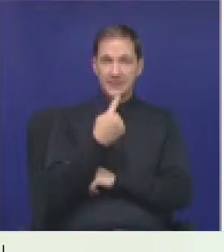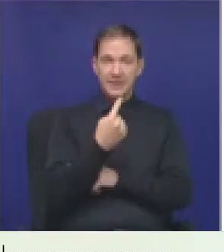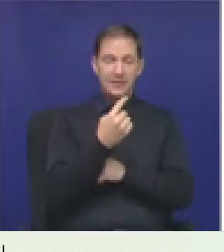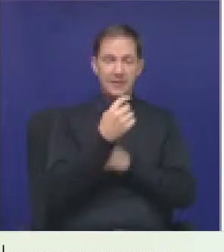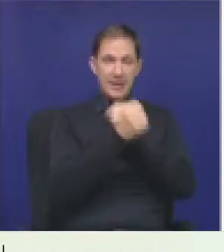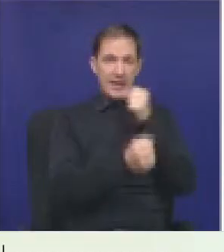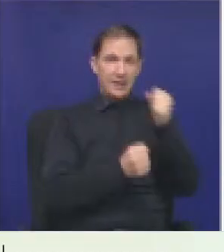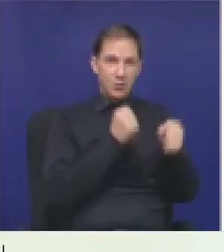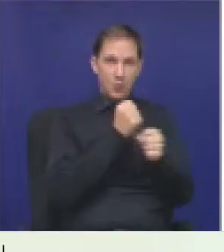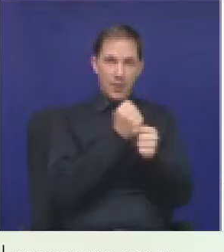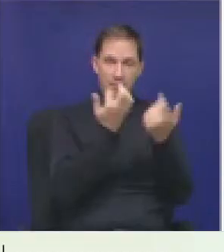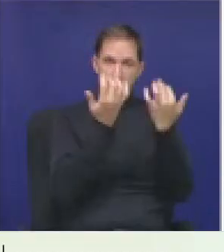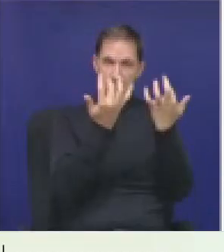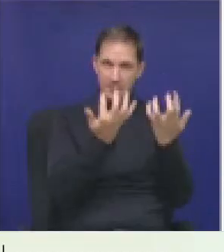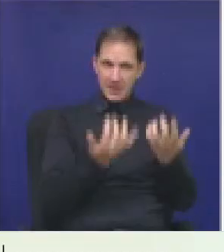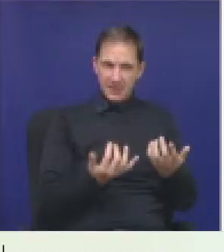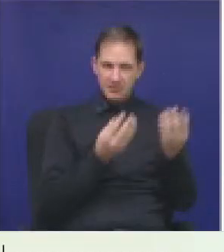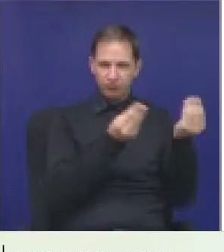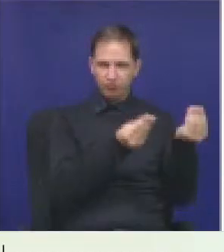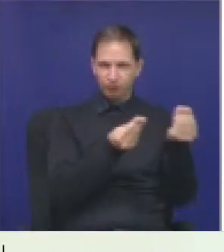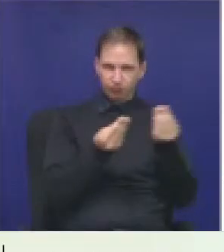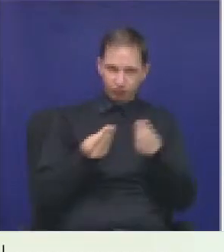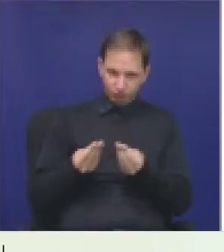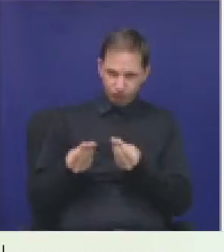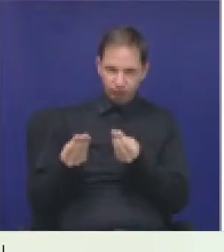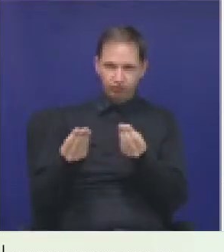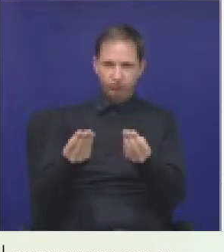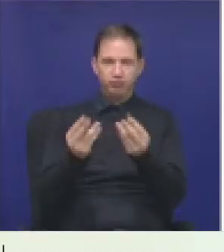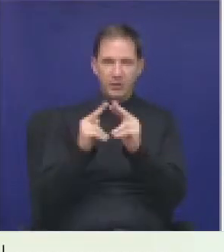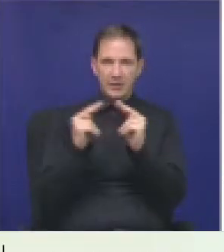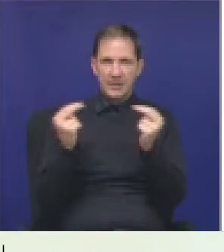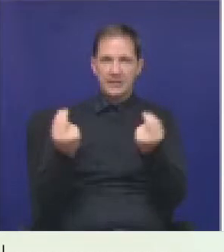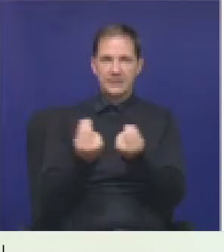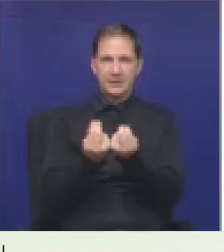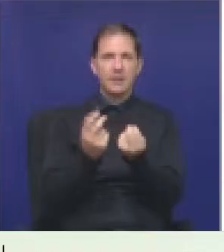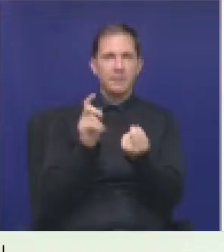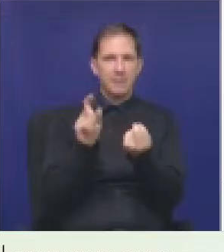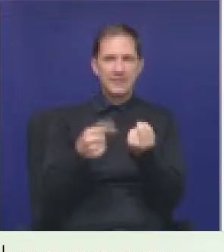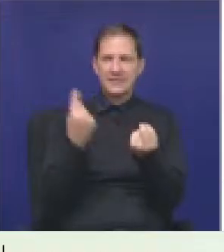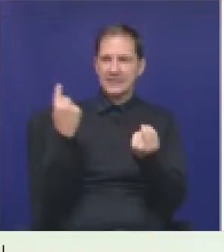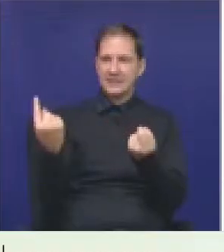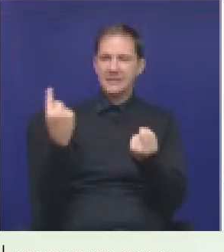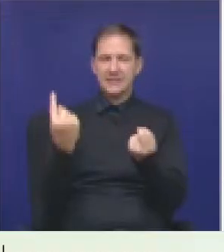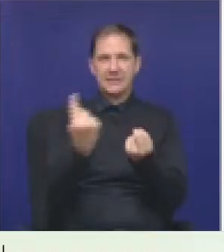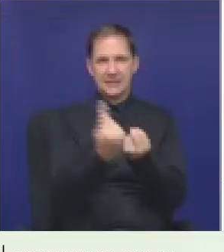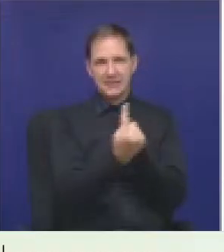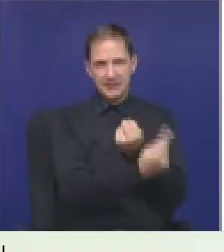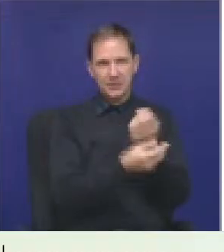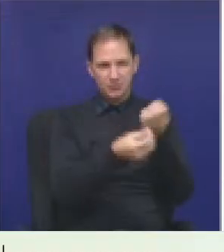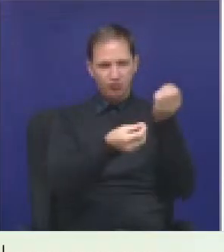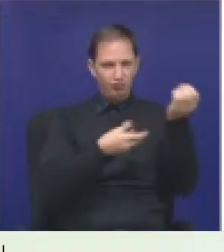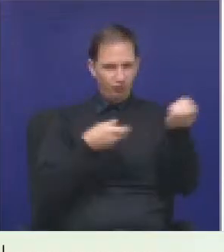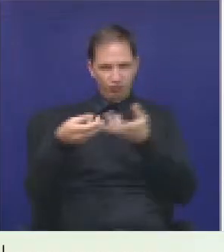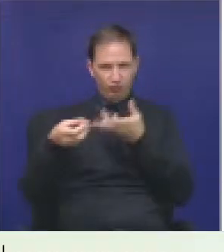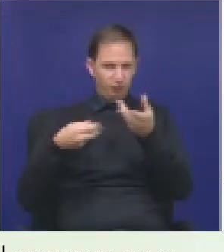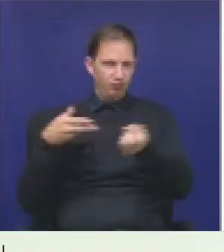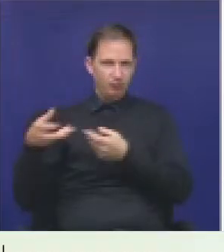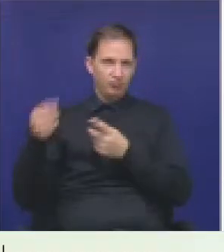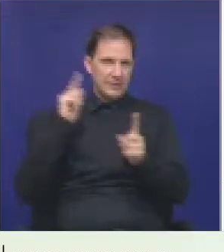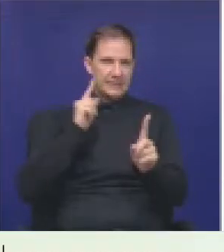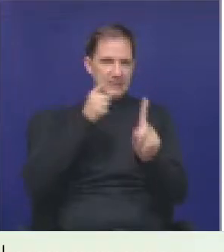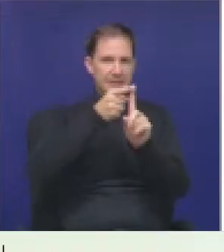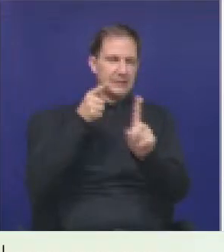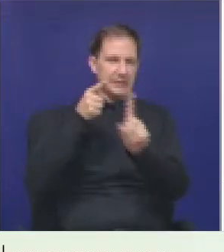introduced to the National Assembly, the accounting officer of each department must submit to Parliament measurable objectives for each main division within